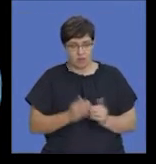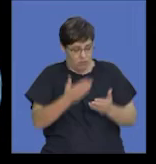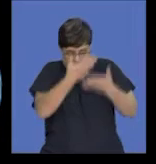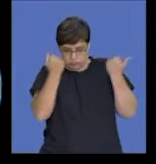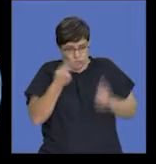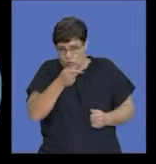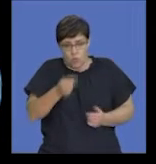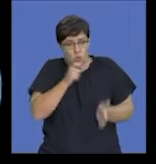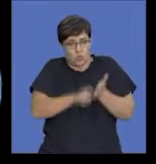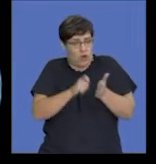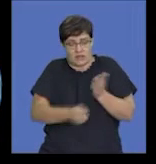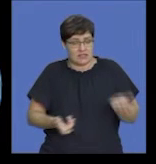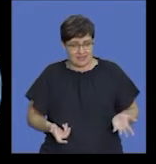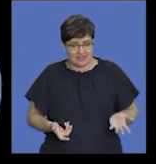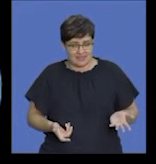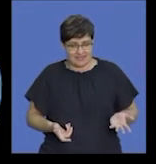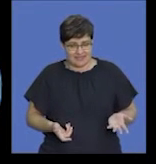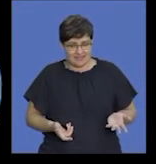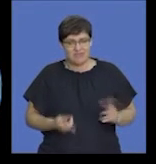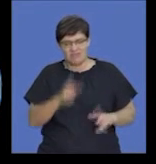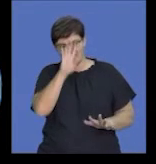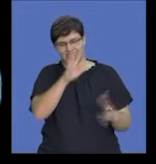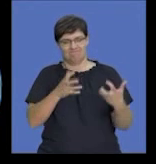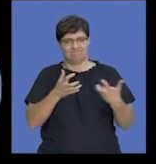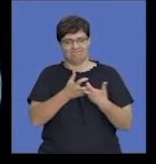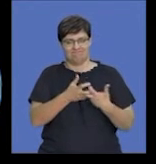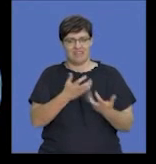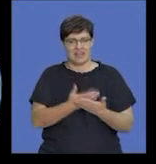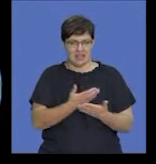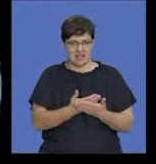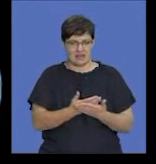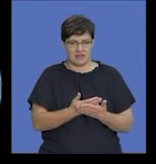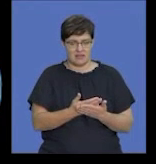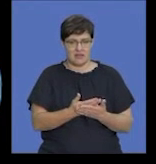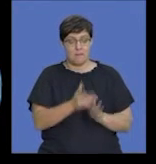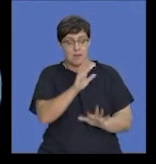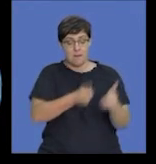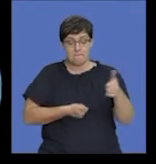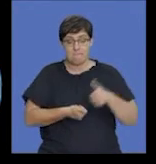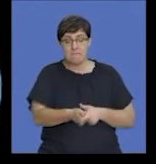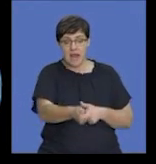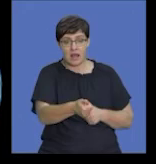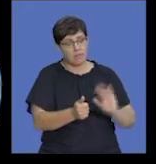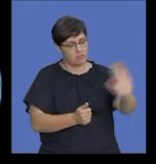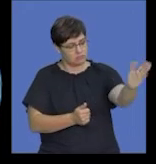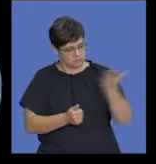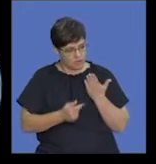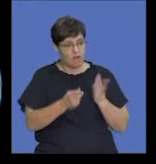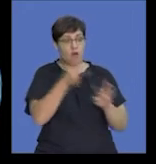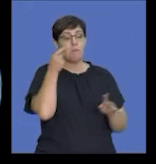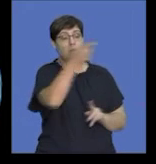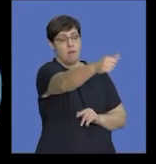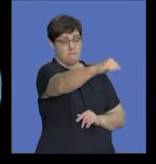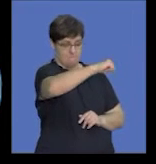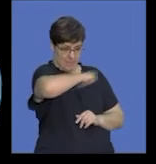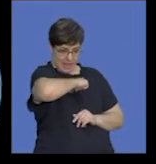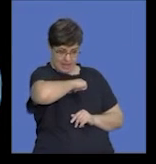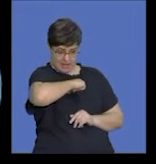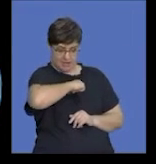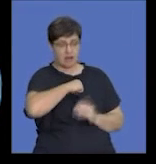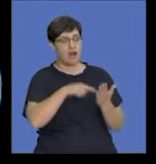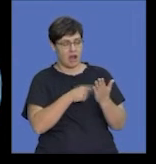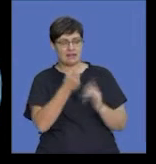will understand if you are male or female. And then in the return letter that you will receive will say,